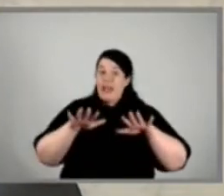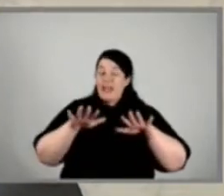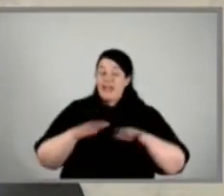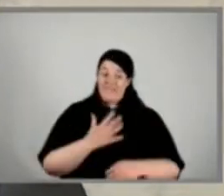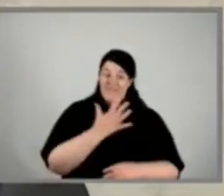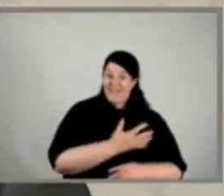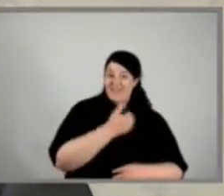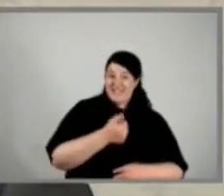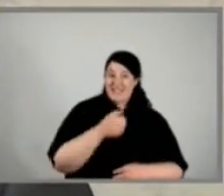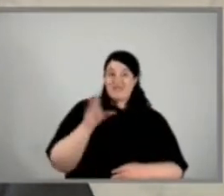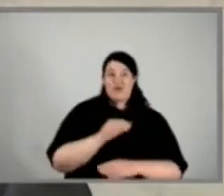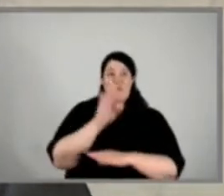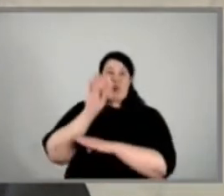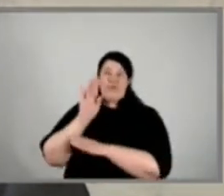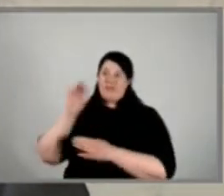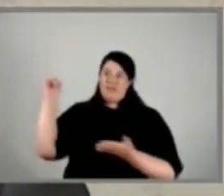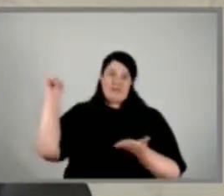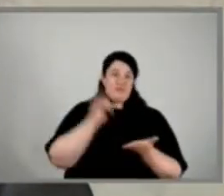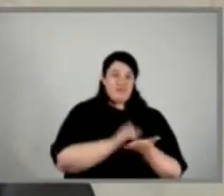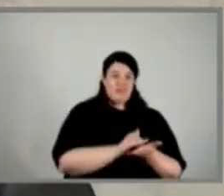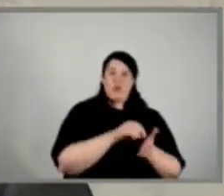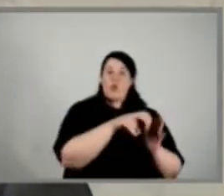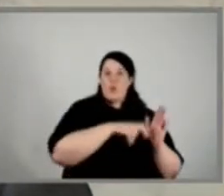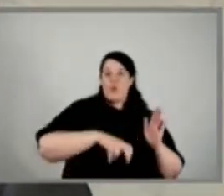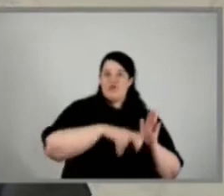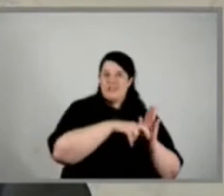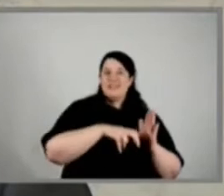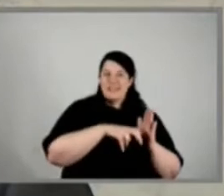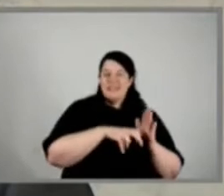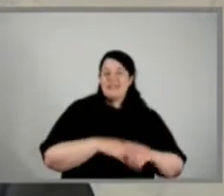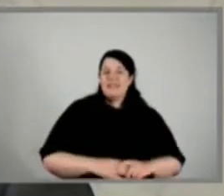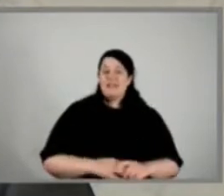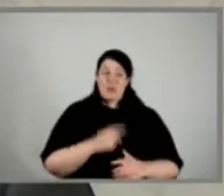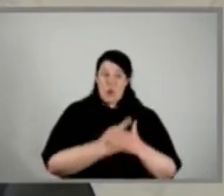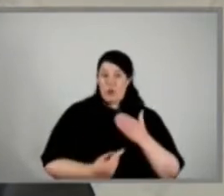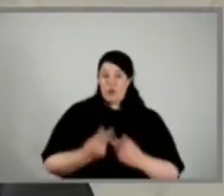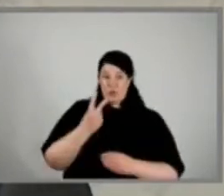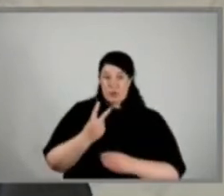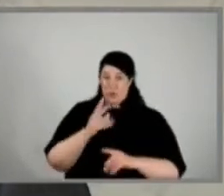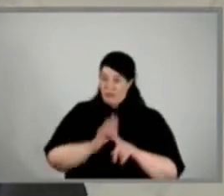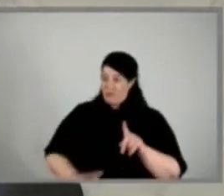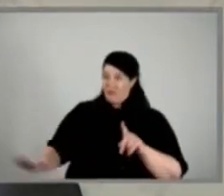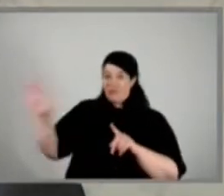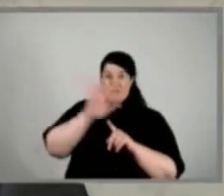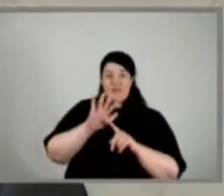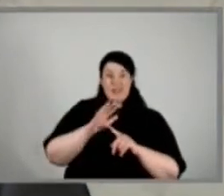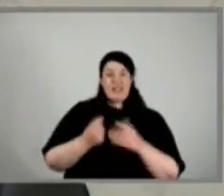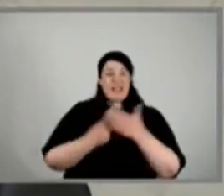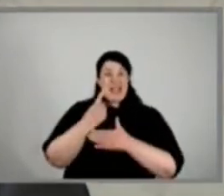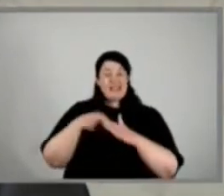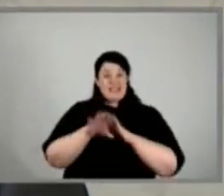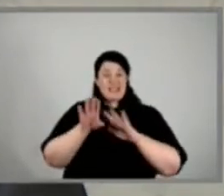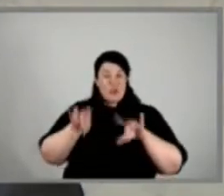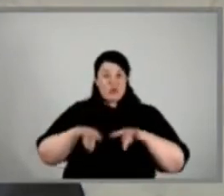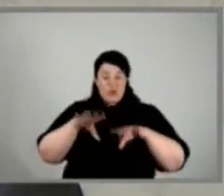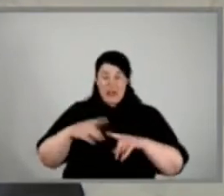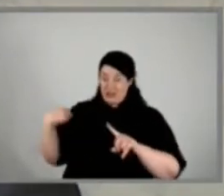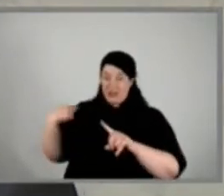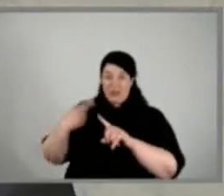overseas arrivals in quarantine. So only 2 cases in the entire week. I just need to really stress